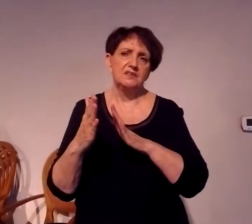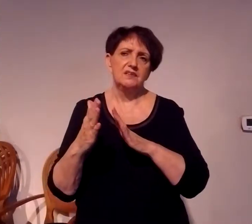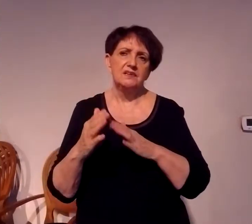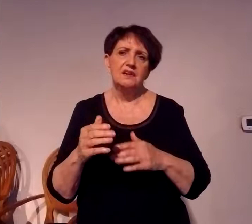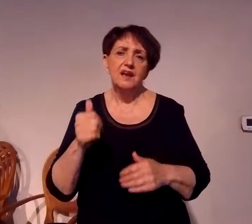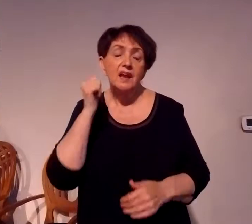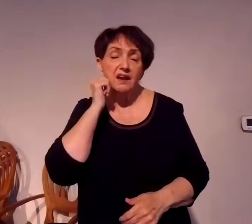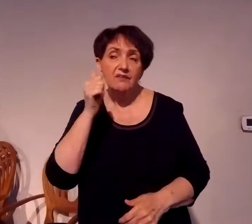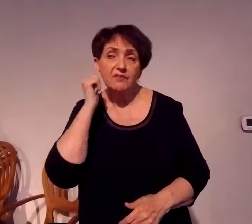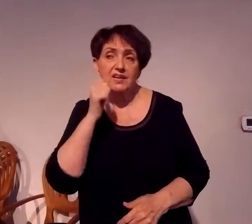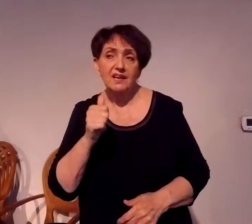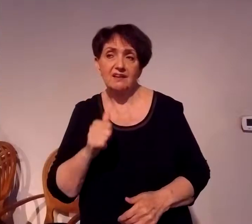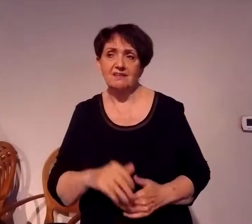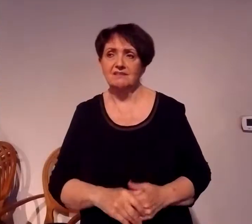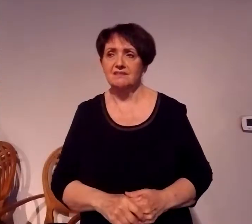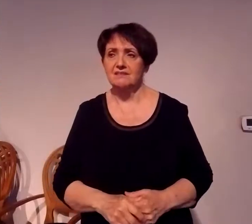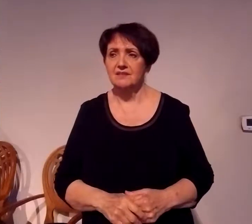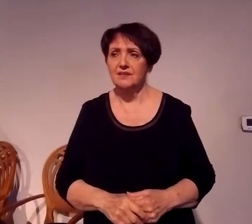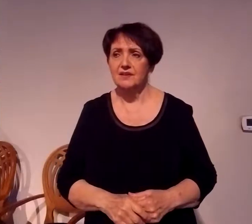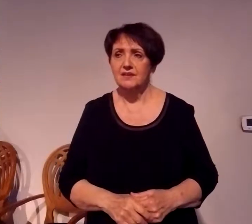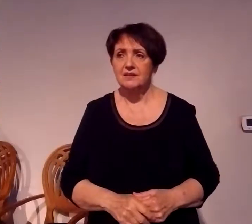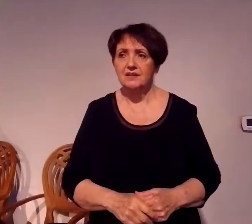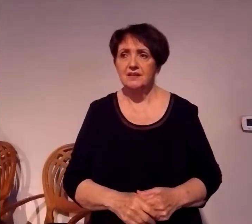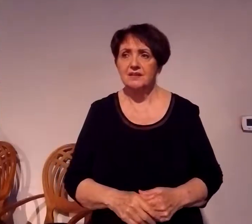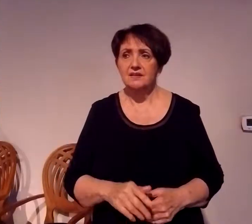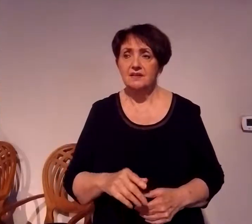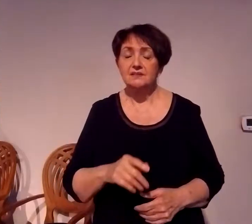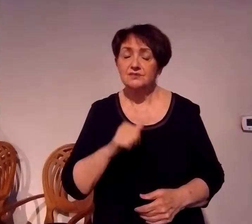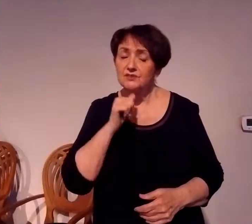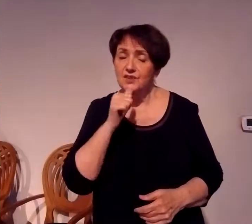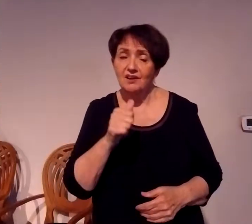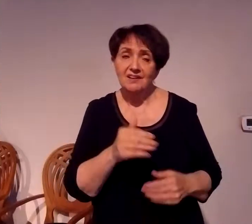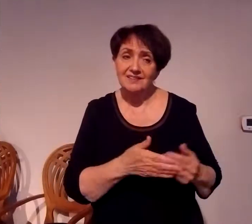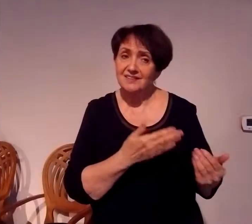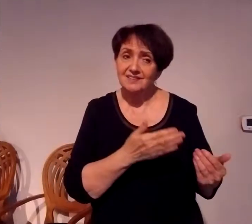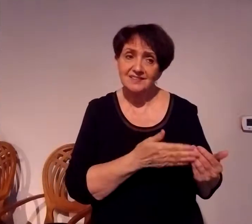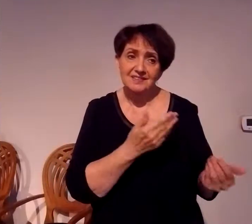tell you, it is inconvenient.